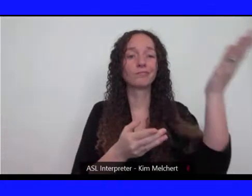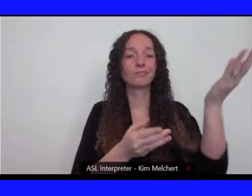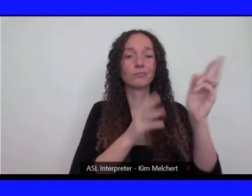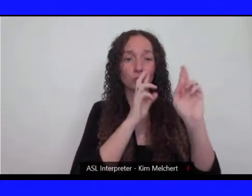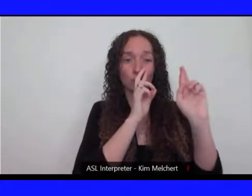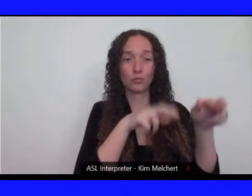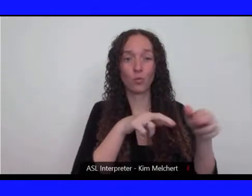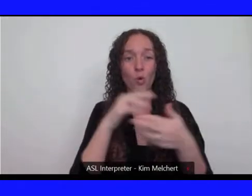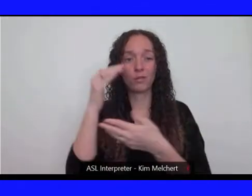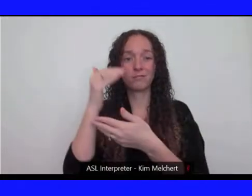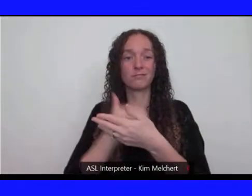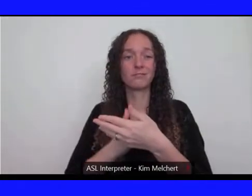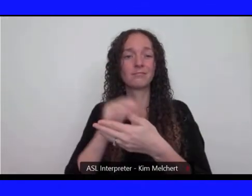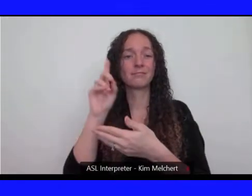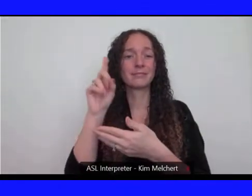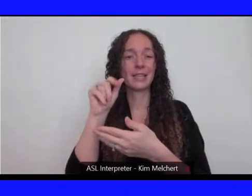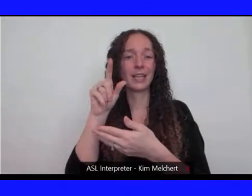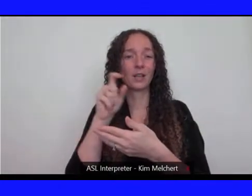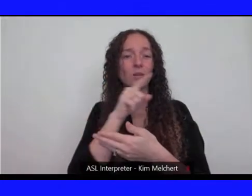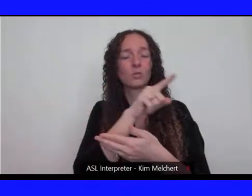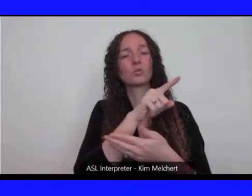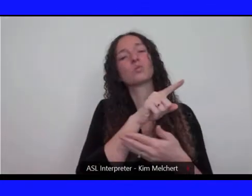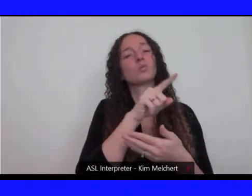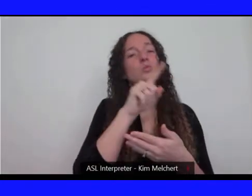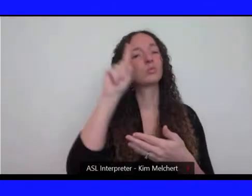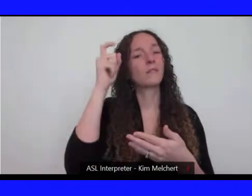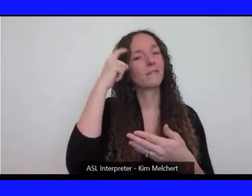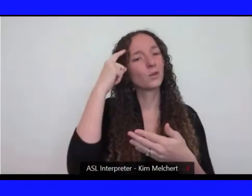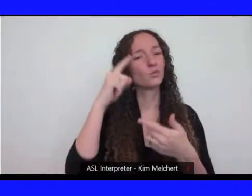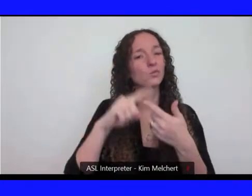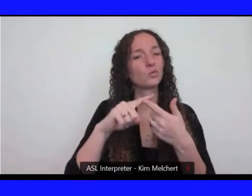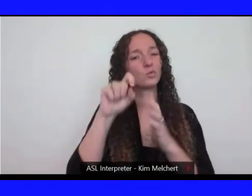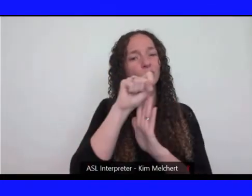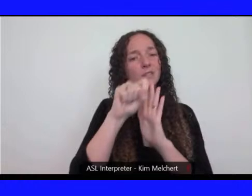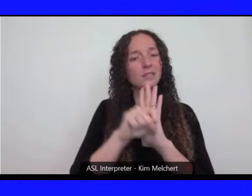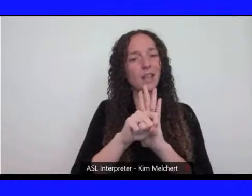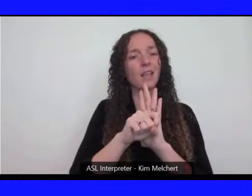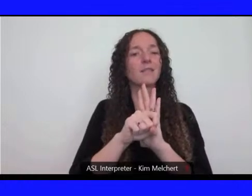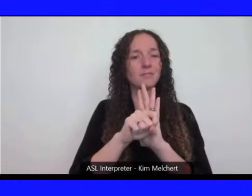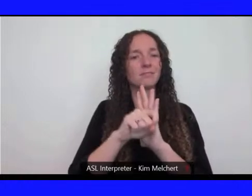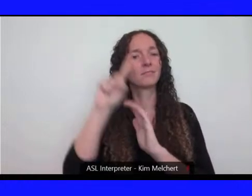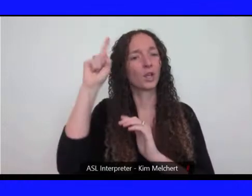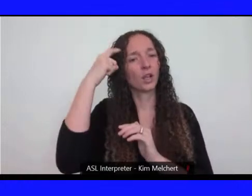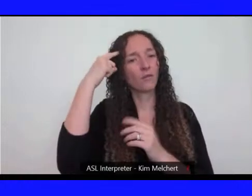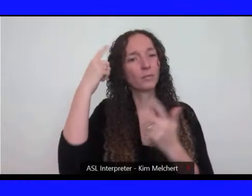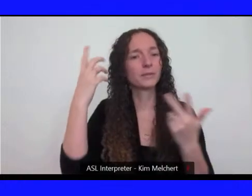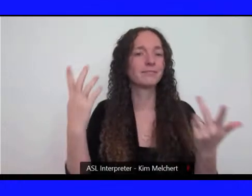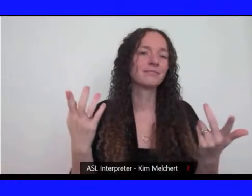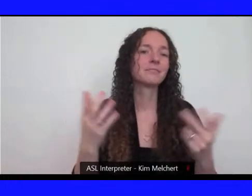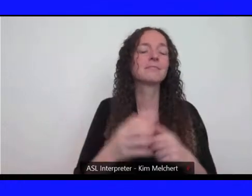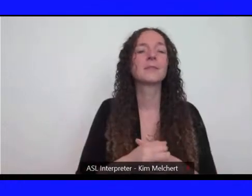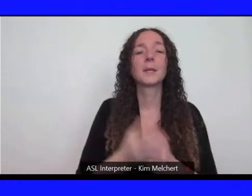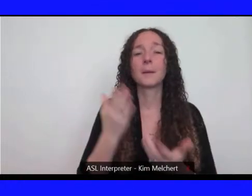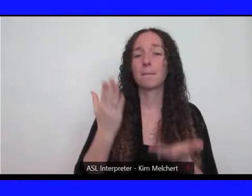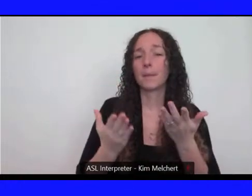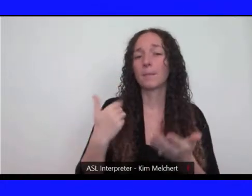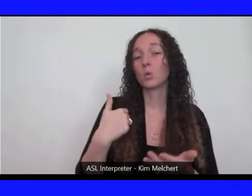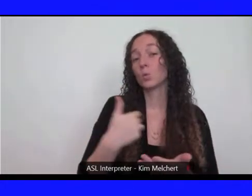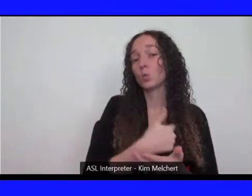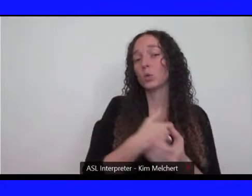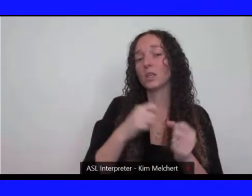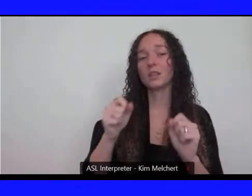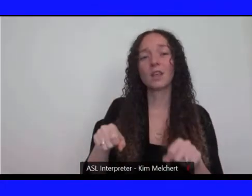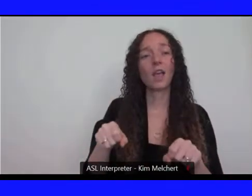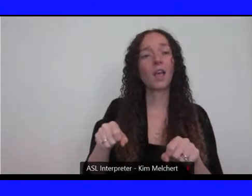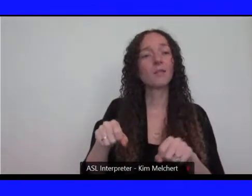these characteristics, categories, and how we can do to get a better grasp on those. Because as you know, as